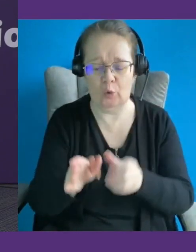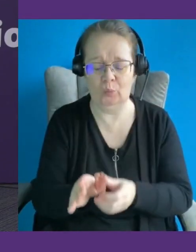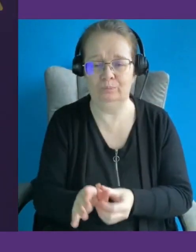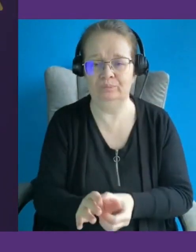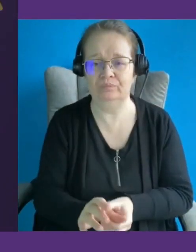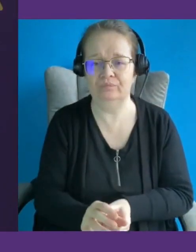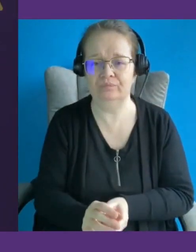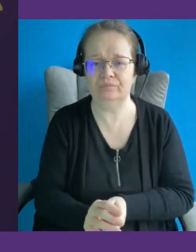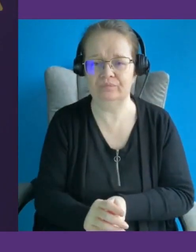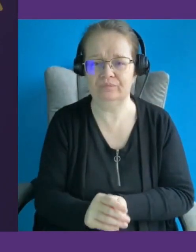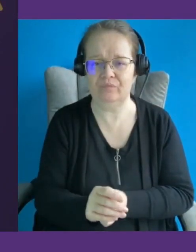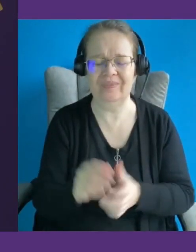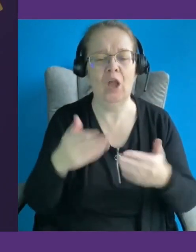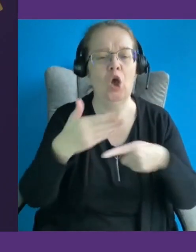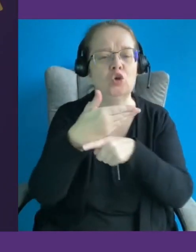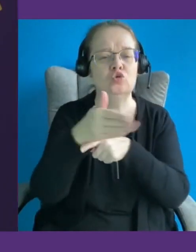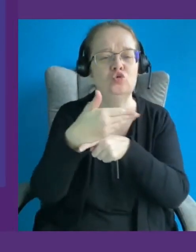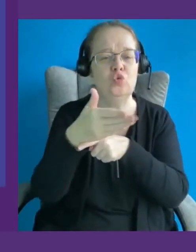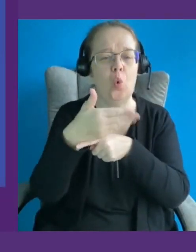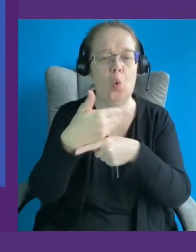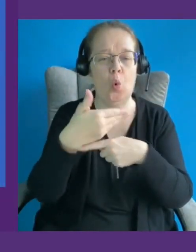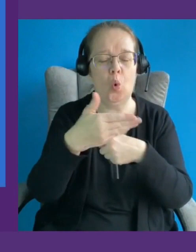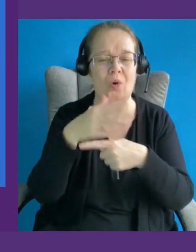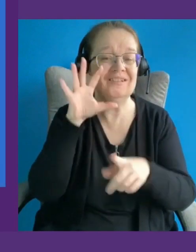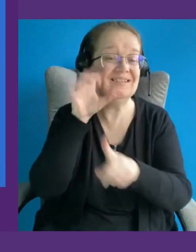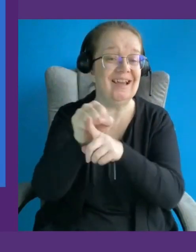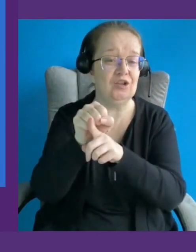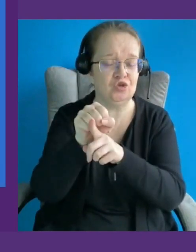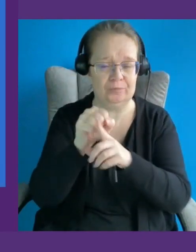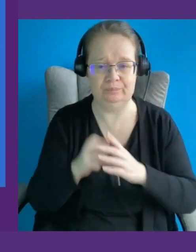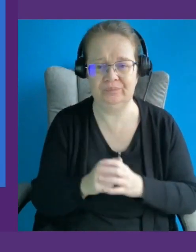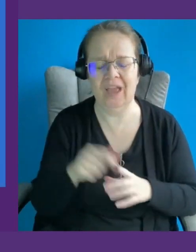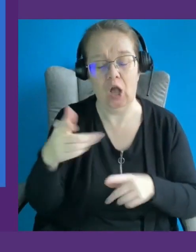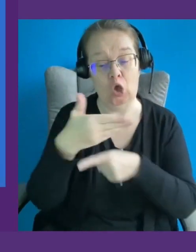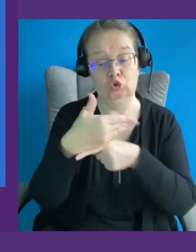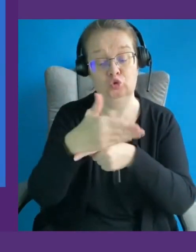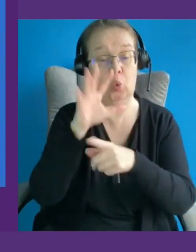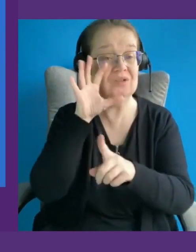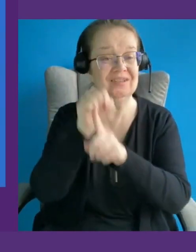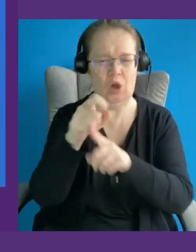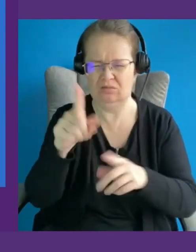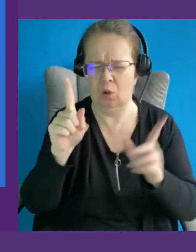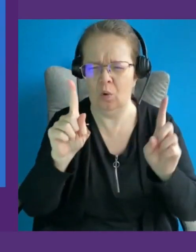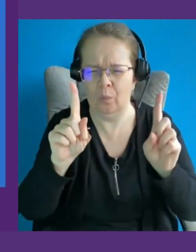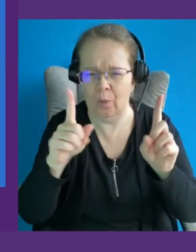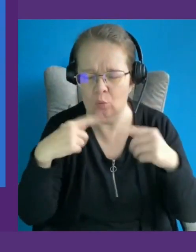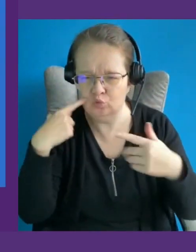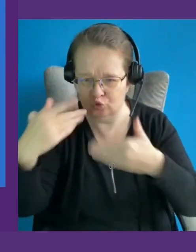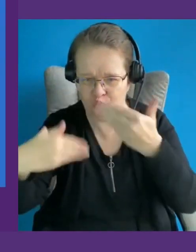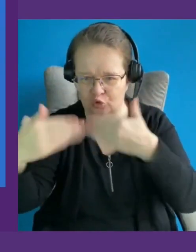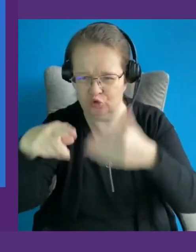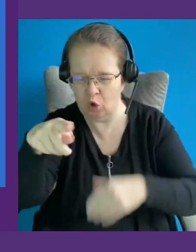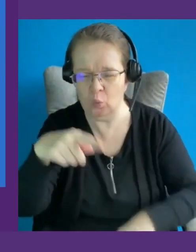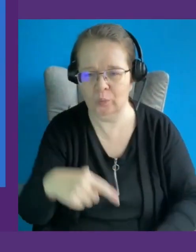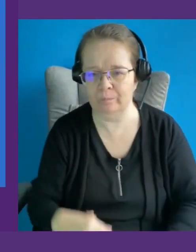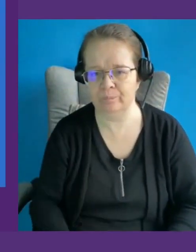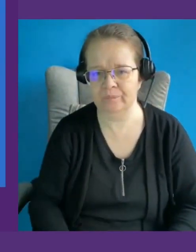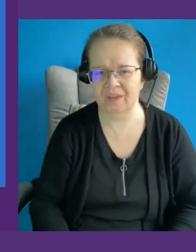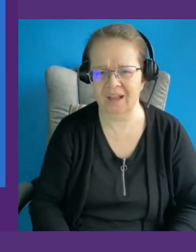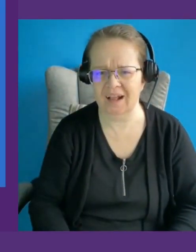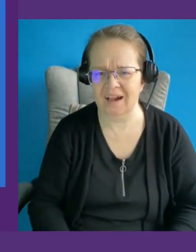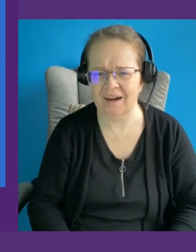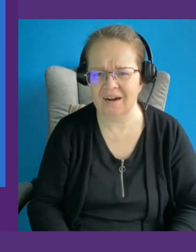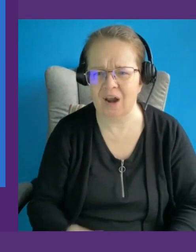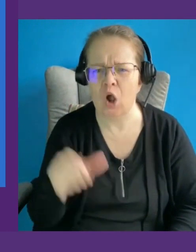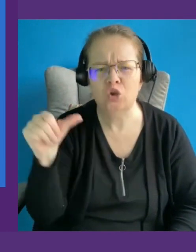door detection. And with door detection, here, I'm running this. It's got, should have both audio descriptions and